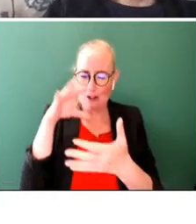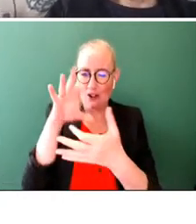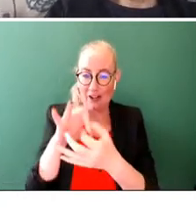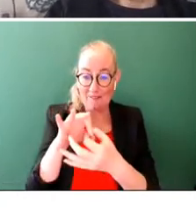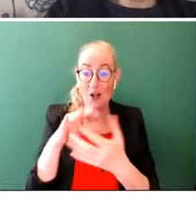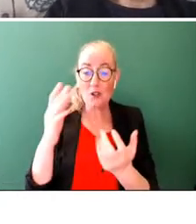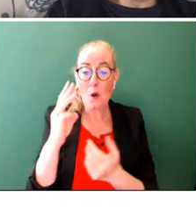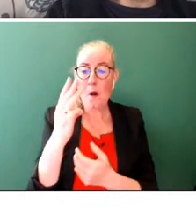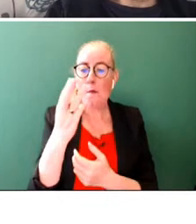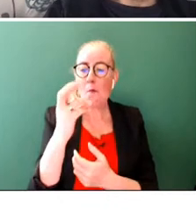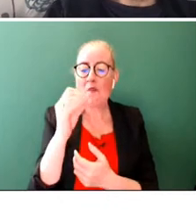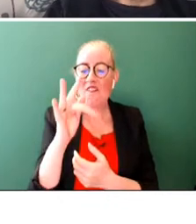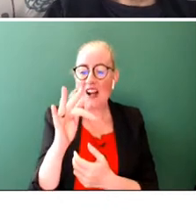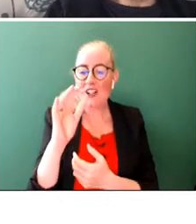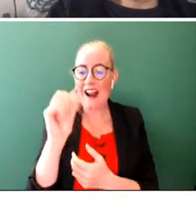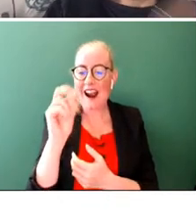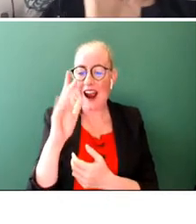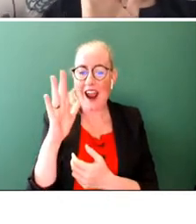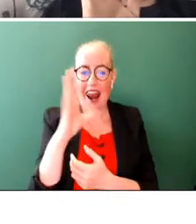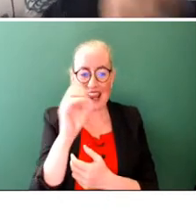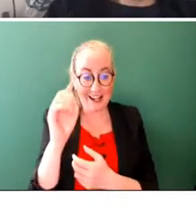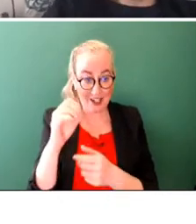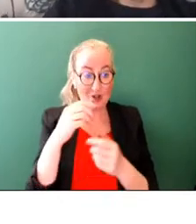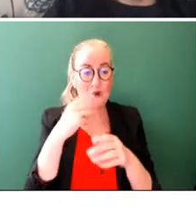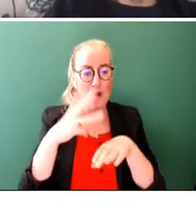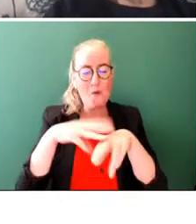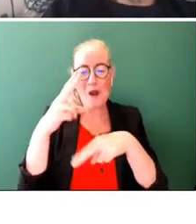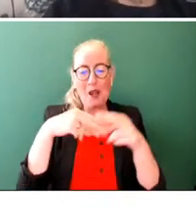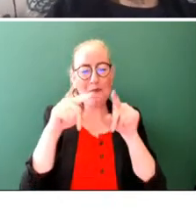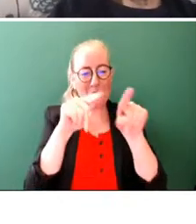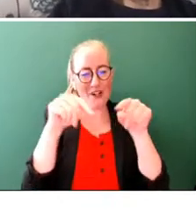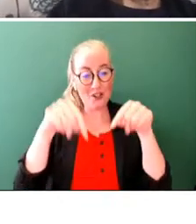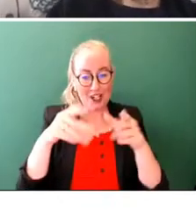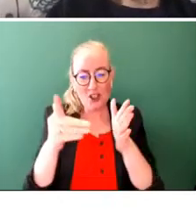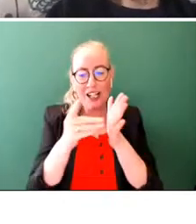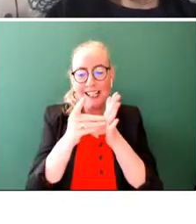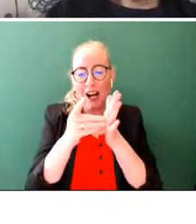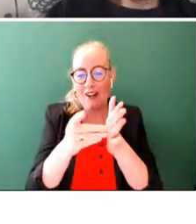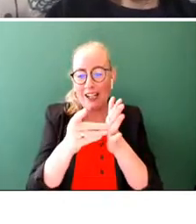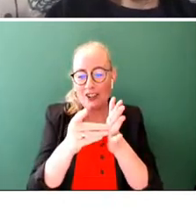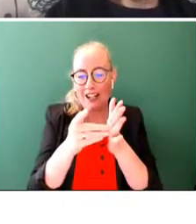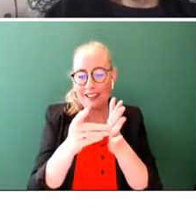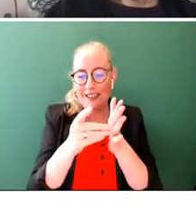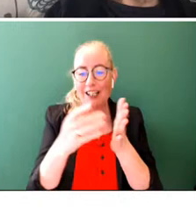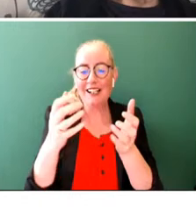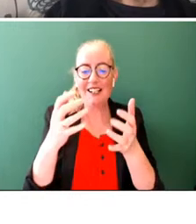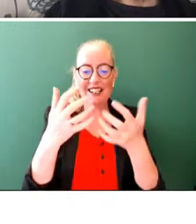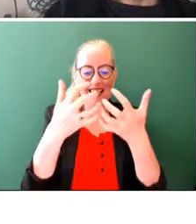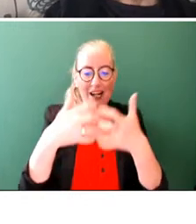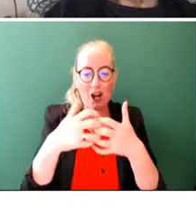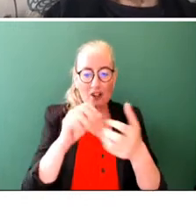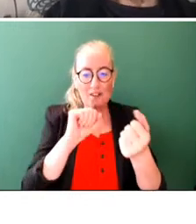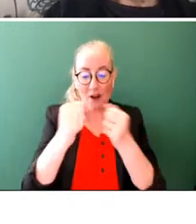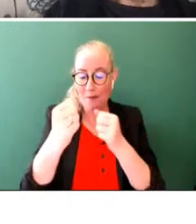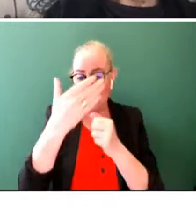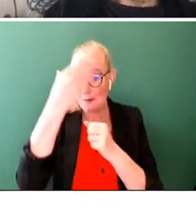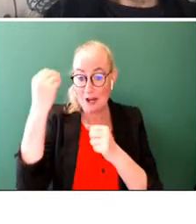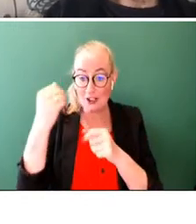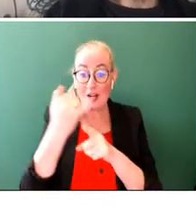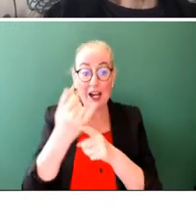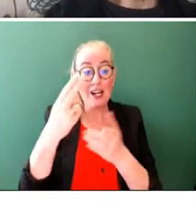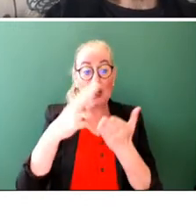Arlene Asta, I'm delighted to welcome Arlene today. And she's director of the Dementia Aging Technology Engagement Lab at the University of